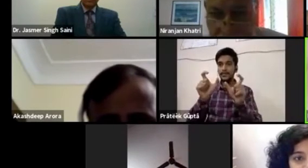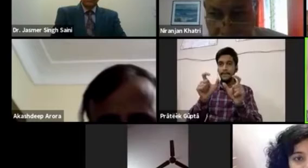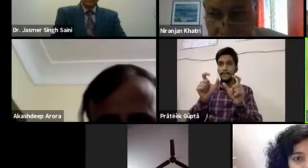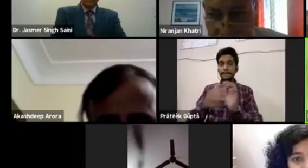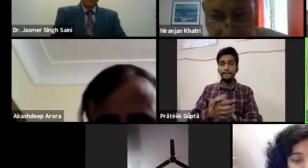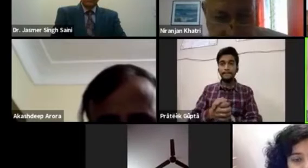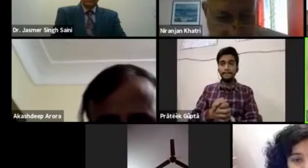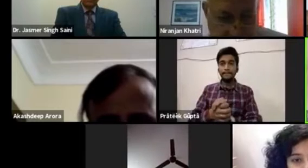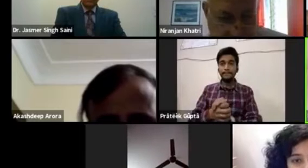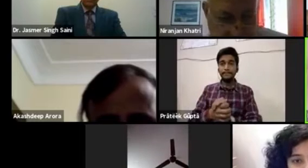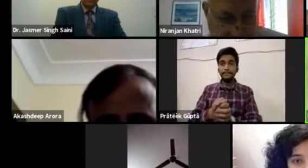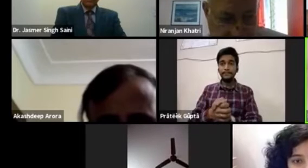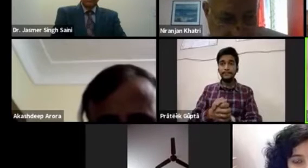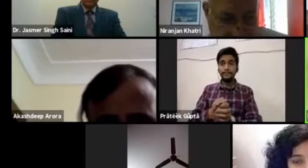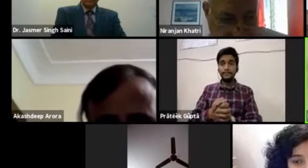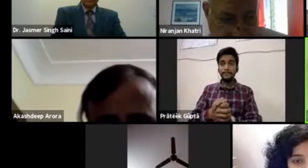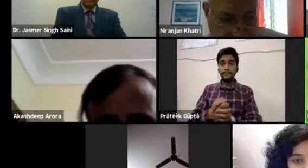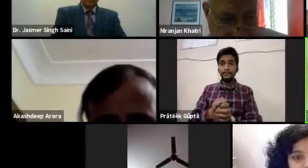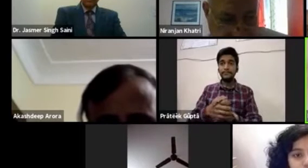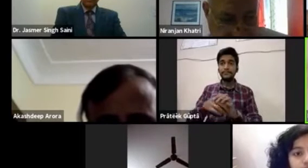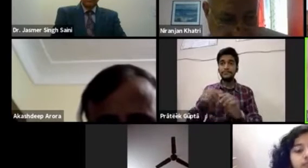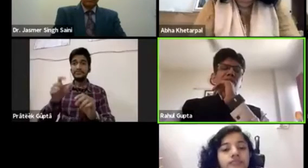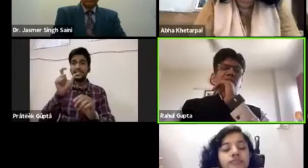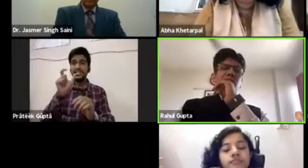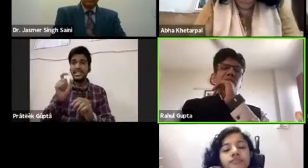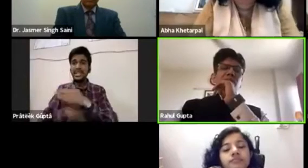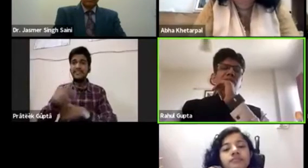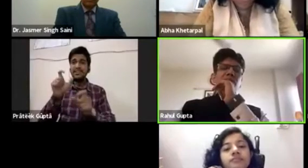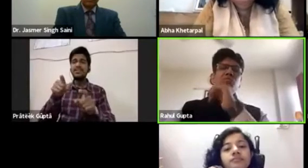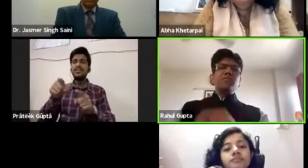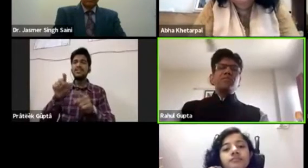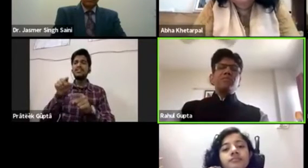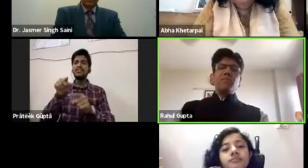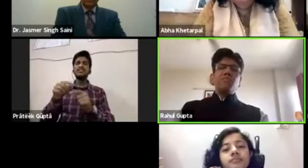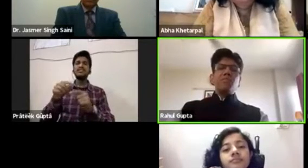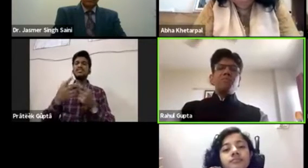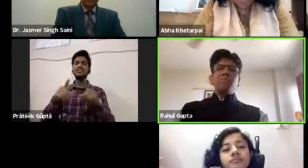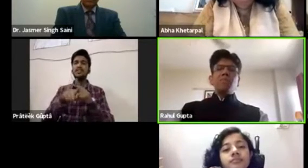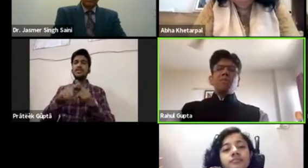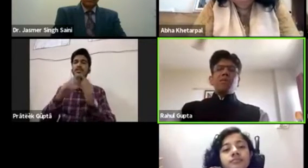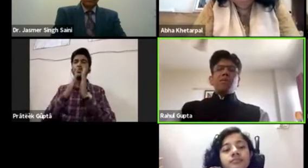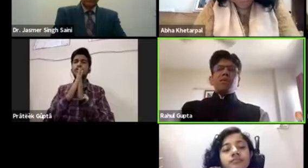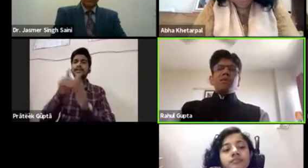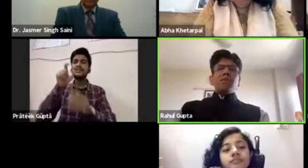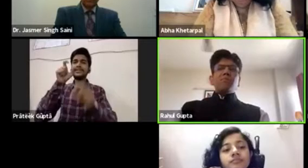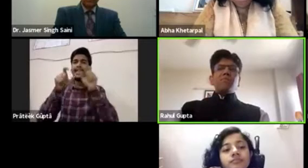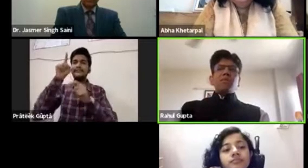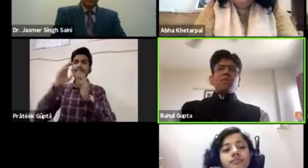divine abilities. I think God comes and comes to us in some form.